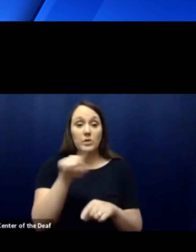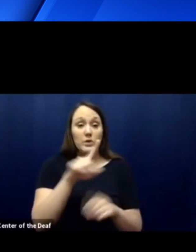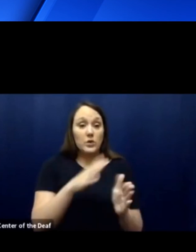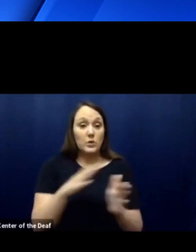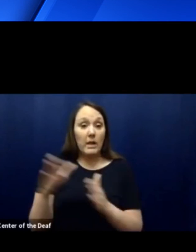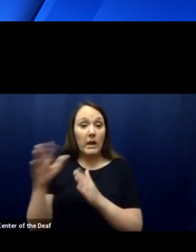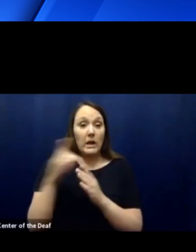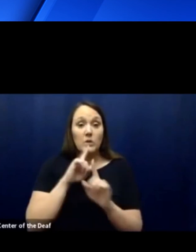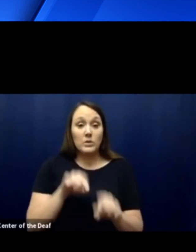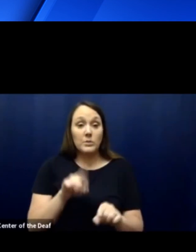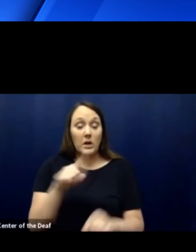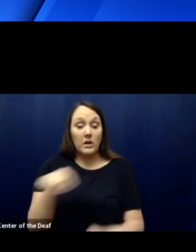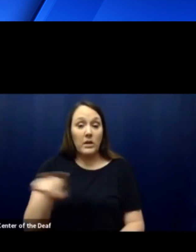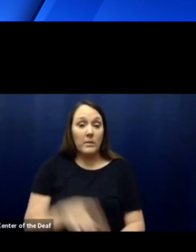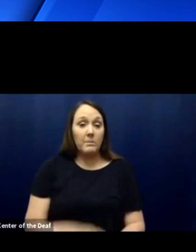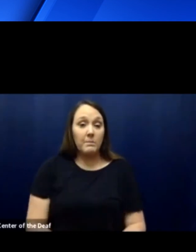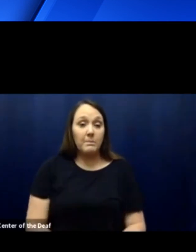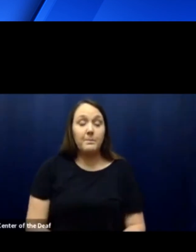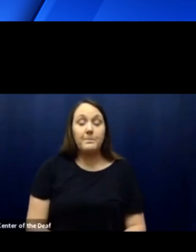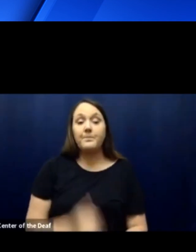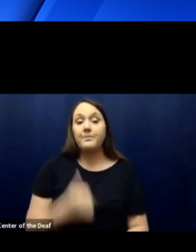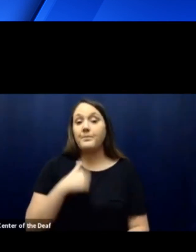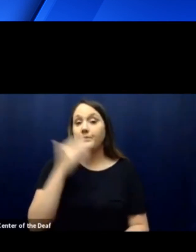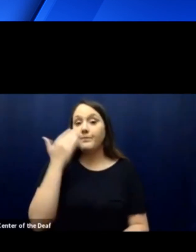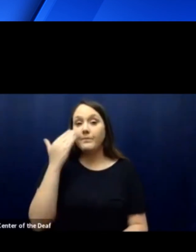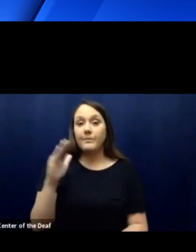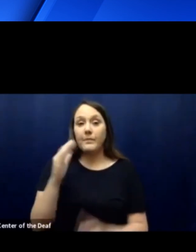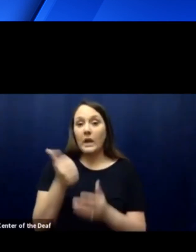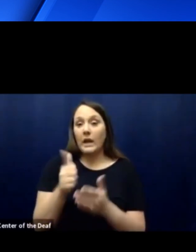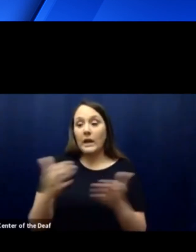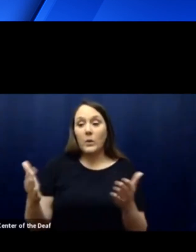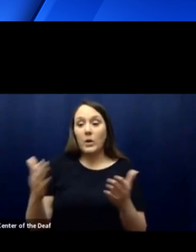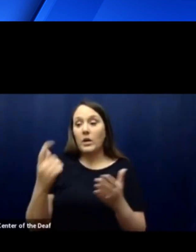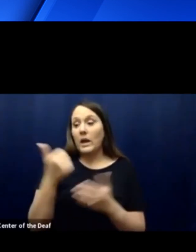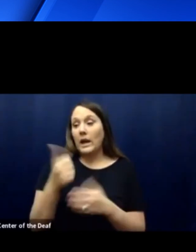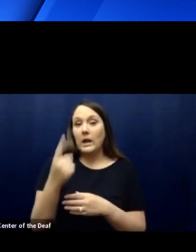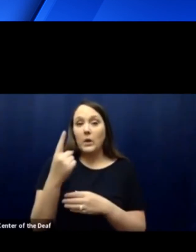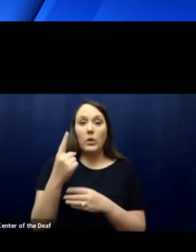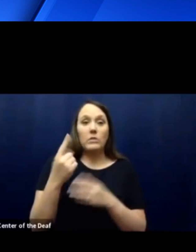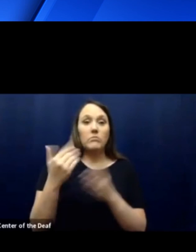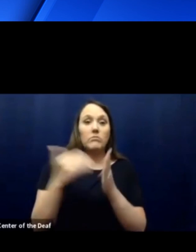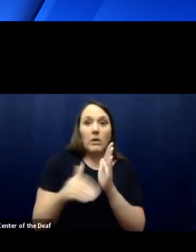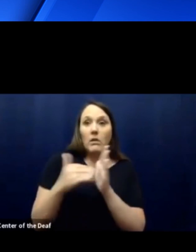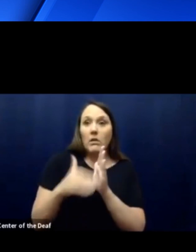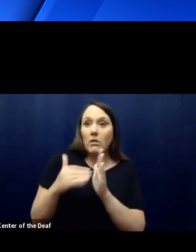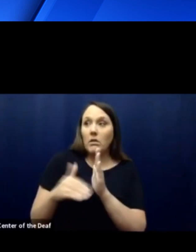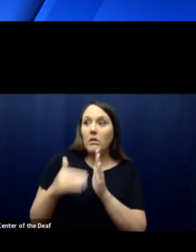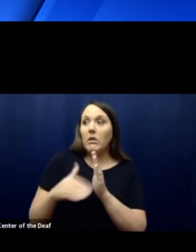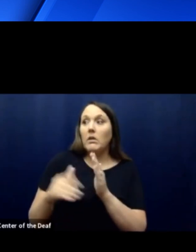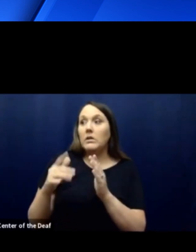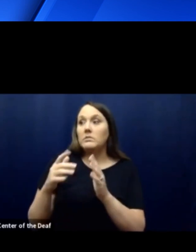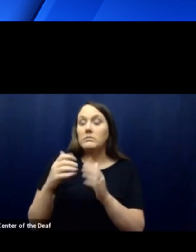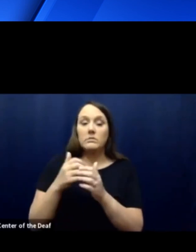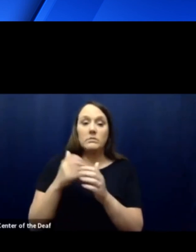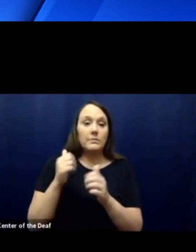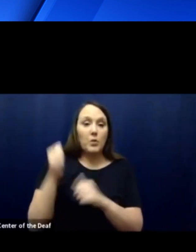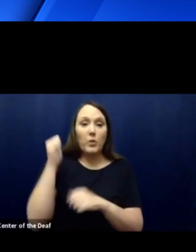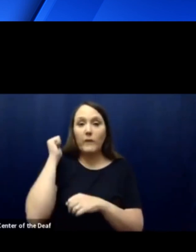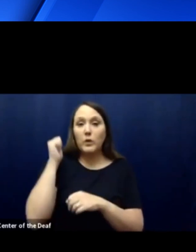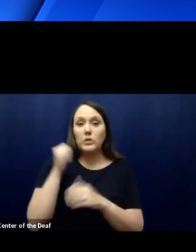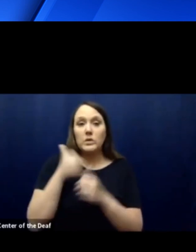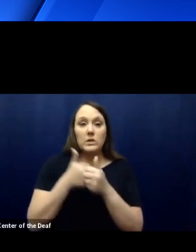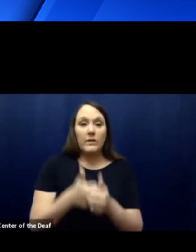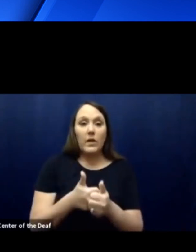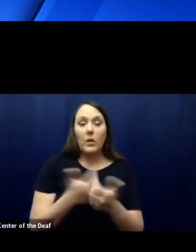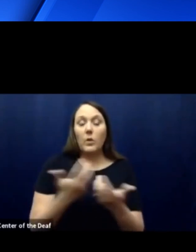and county? I am not aware of repeat offenders. So therefore, at this point in